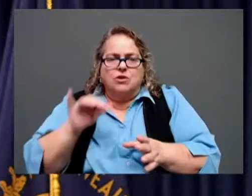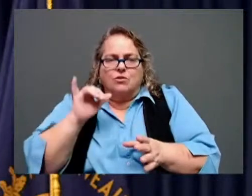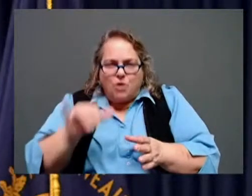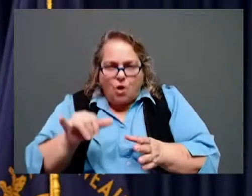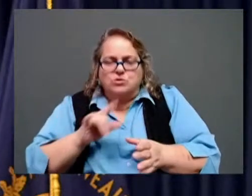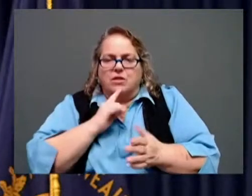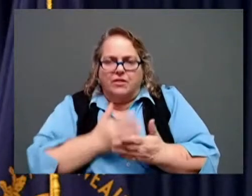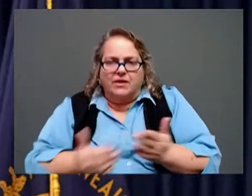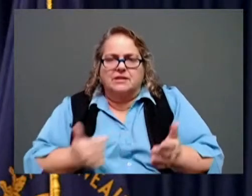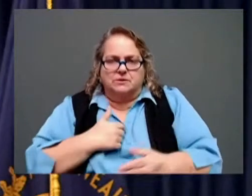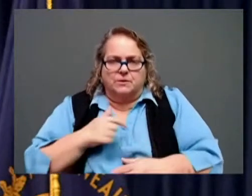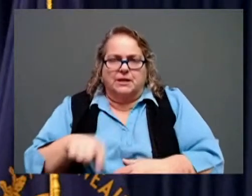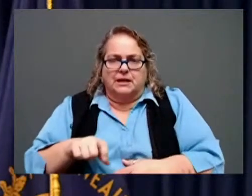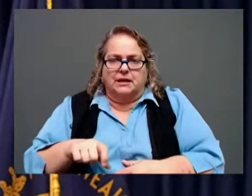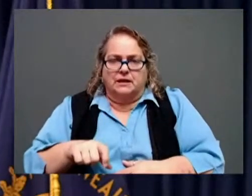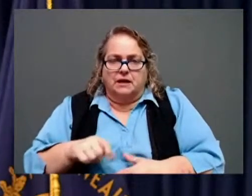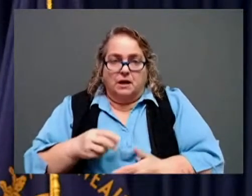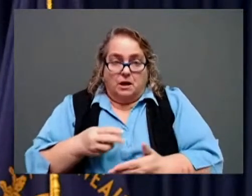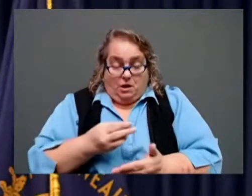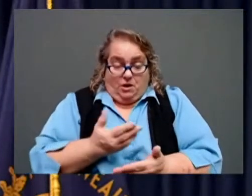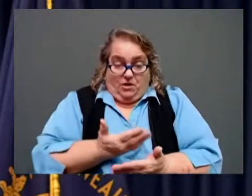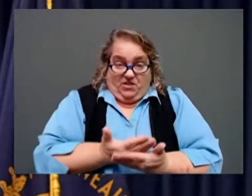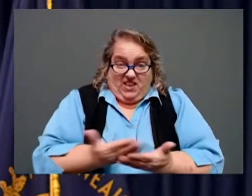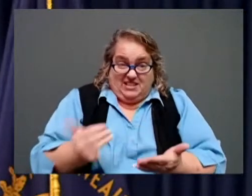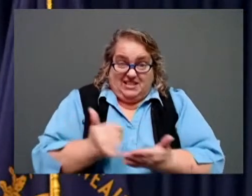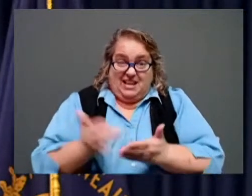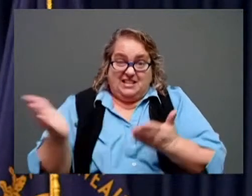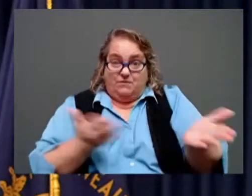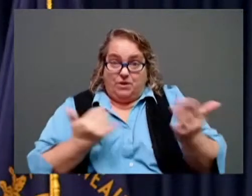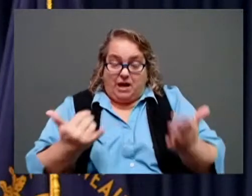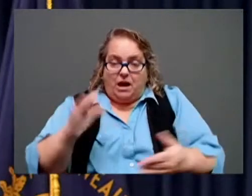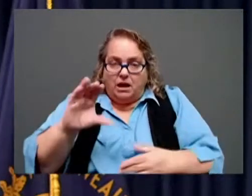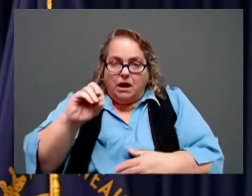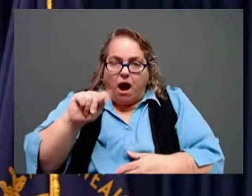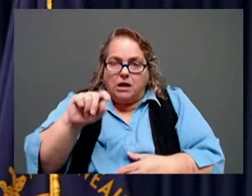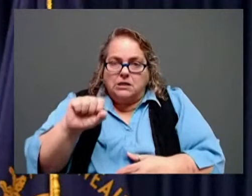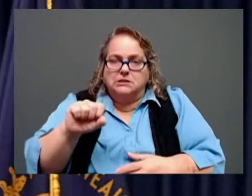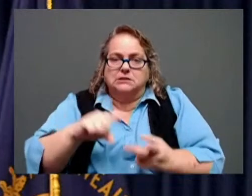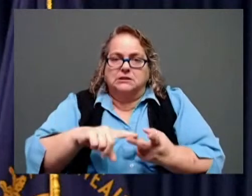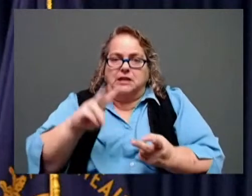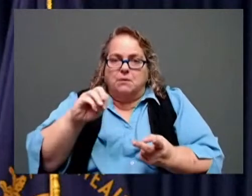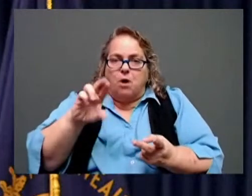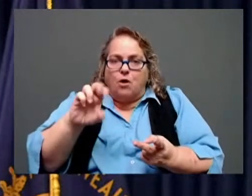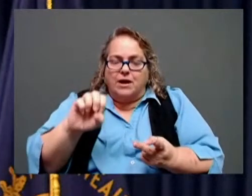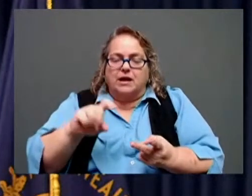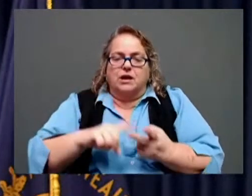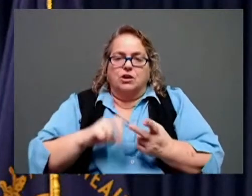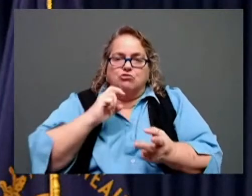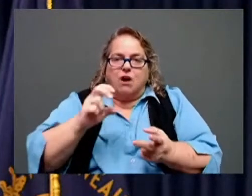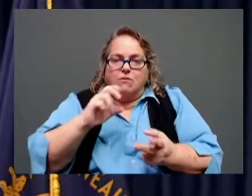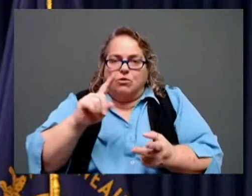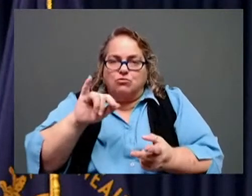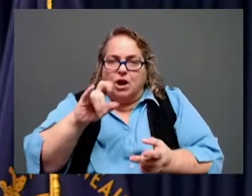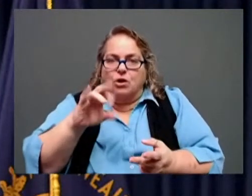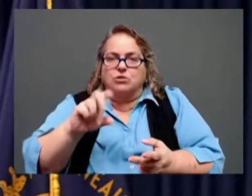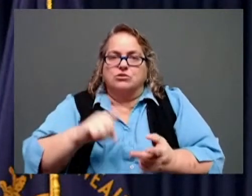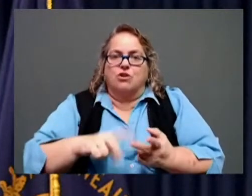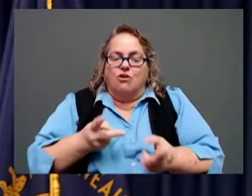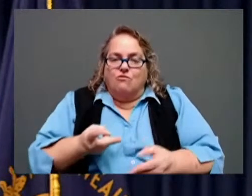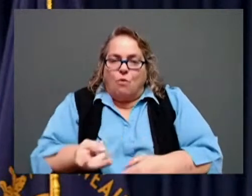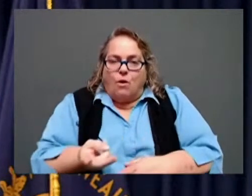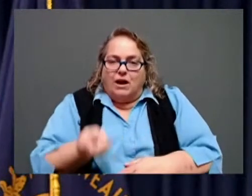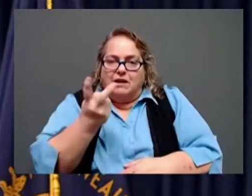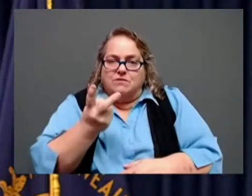need. Materials being delivered right now: cots, MREs, travel trailers, also forklifts for warehouse and